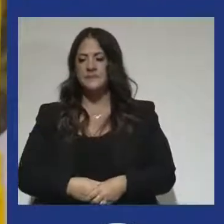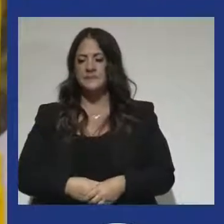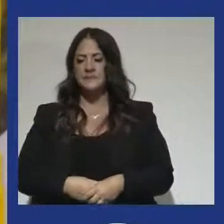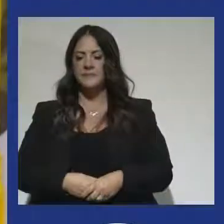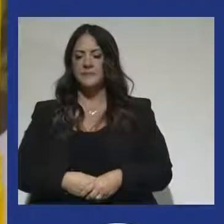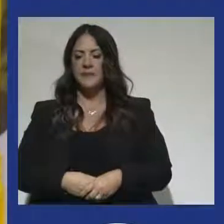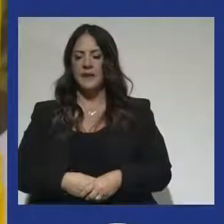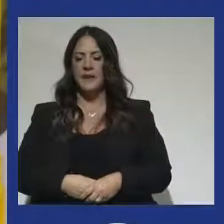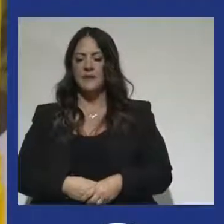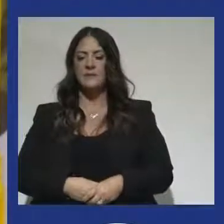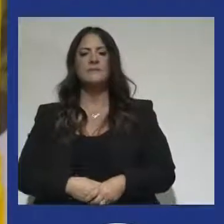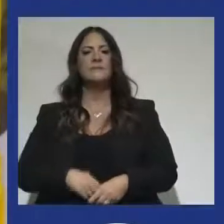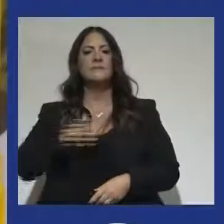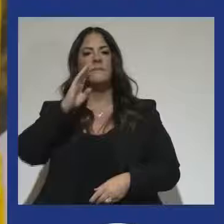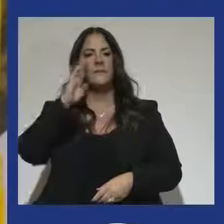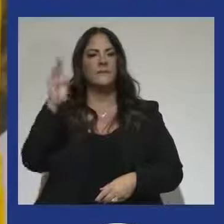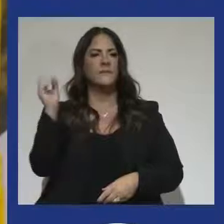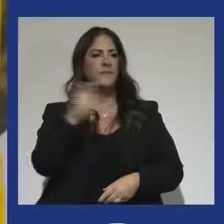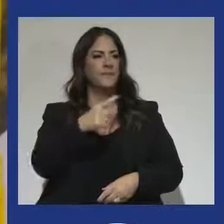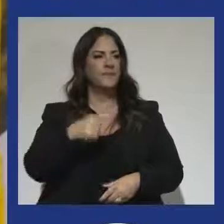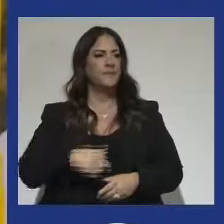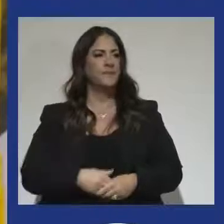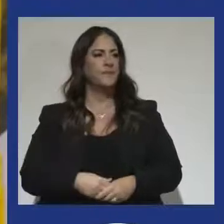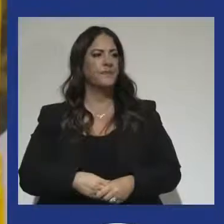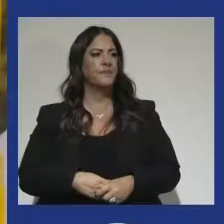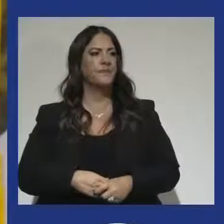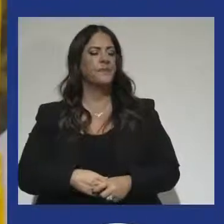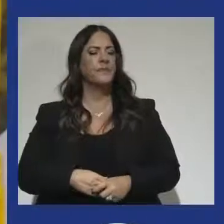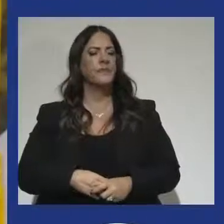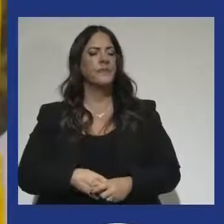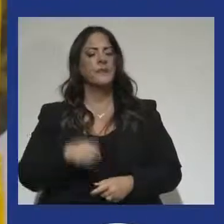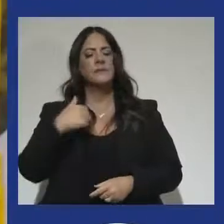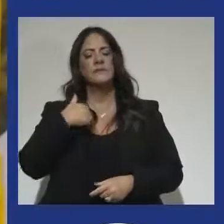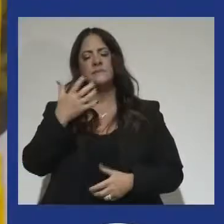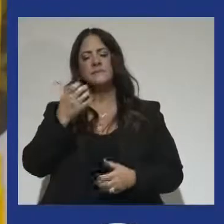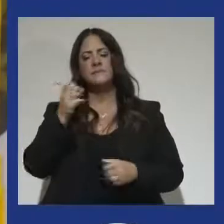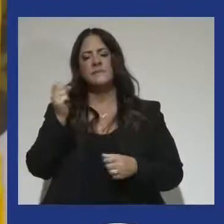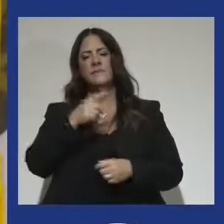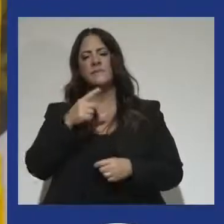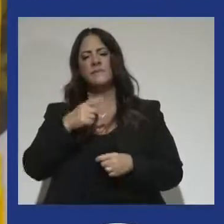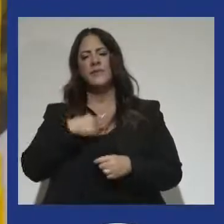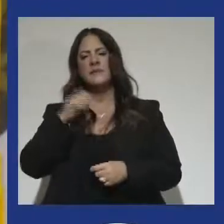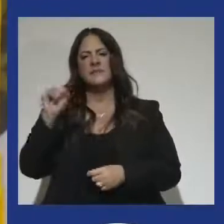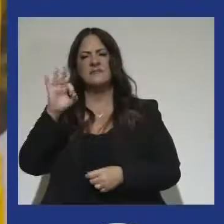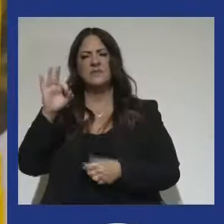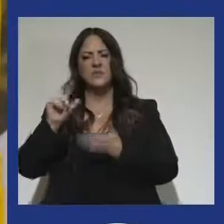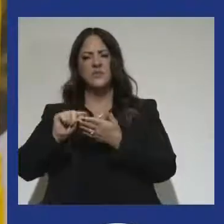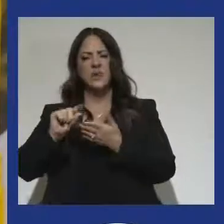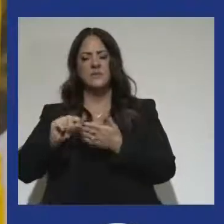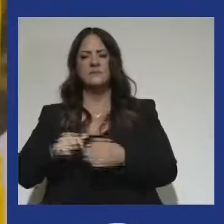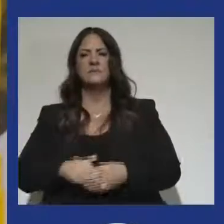Hi, Keely. It's Alexi from the San Francisco Chronicle. I just wanted to clarify something you mentioned earlier. I think you said there were about